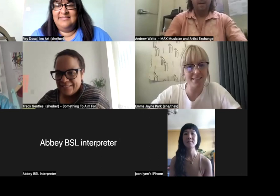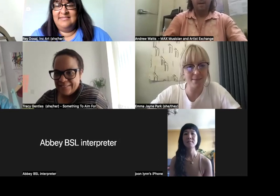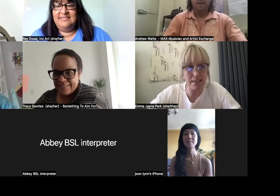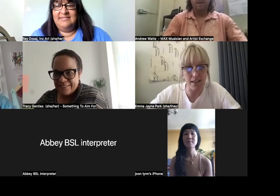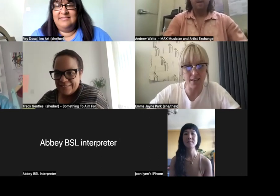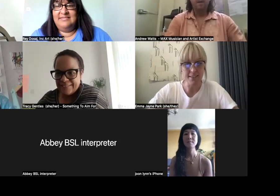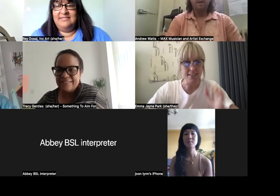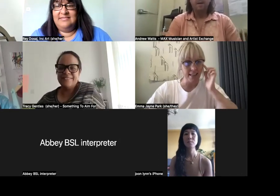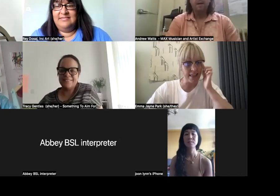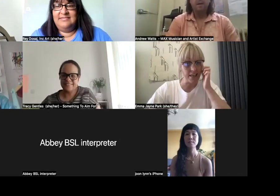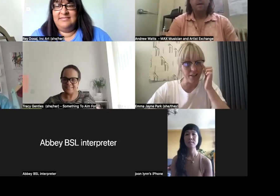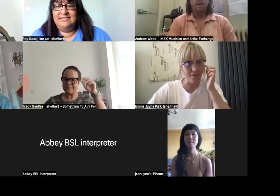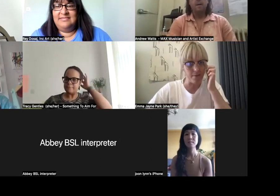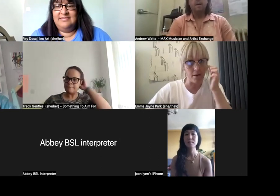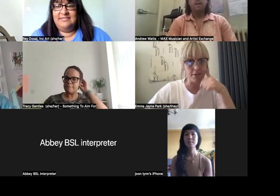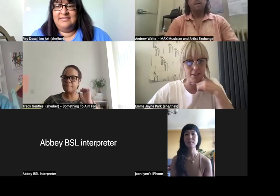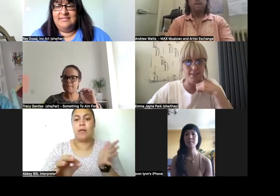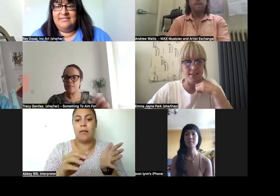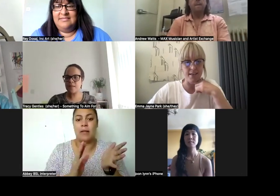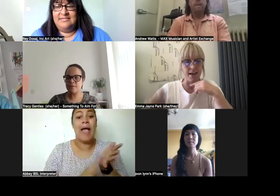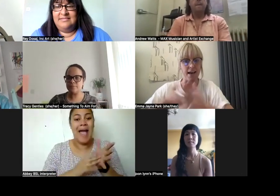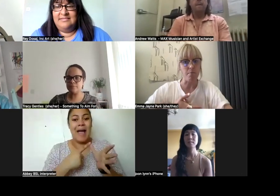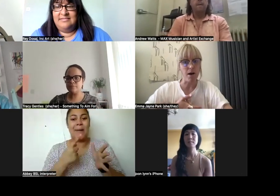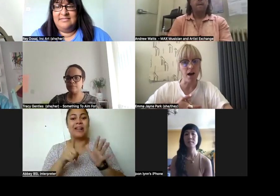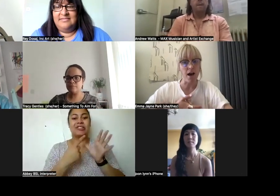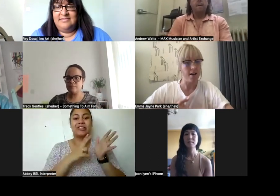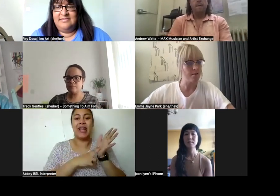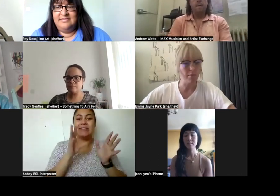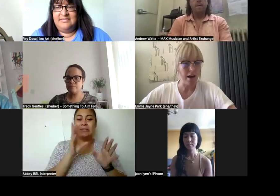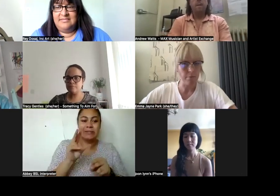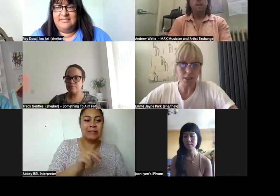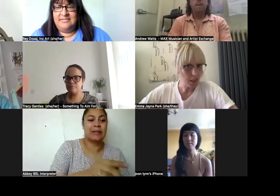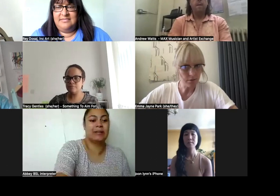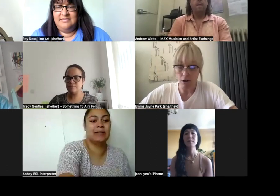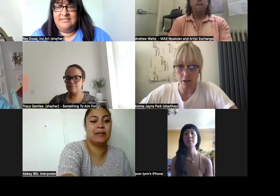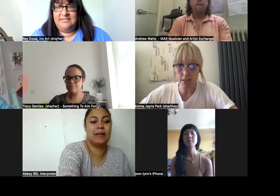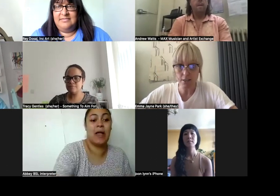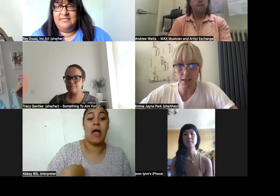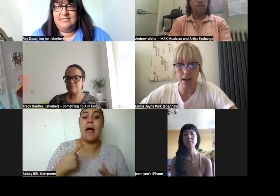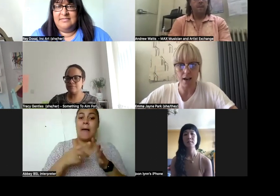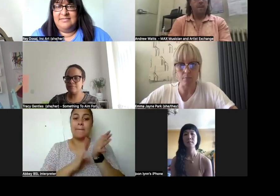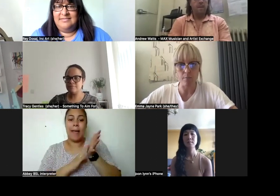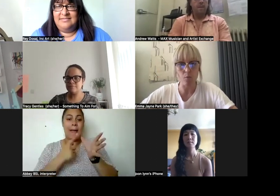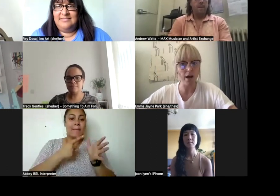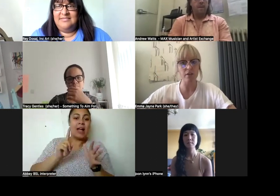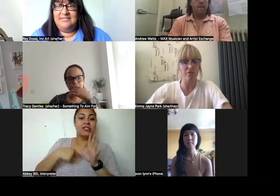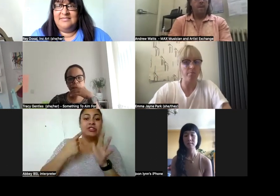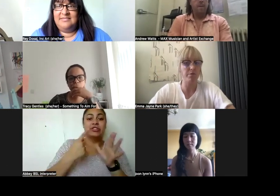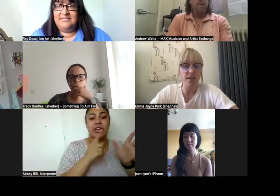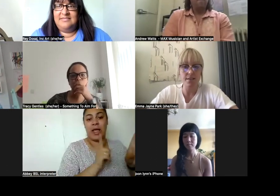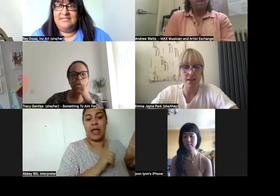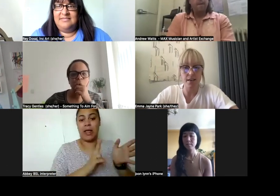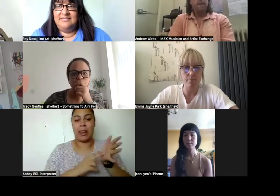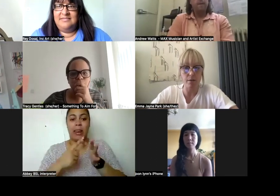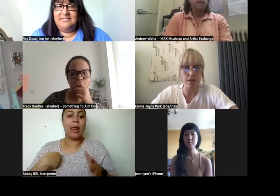Emma Jane speaking. Thank you very much, Tracy. I'm Emma Jane, or EJ. I'm white,